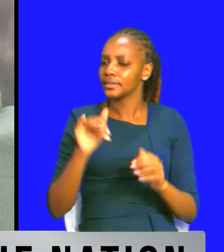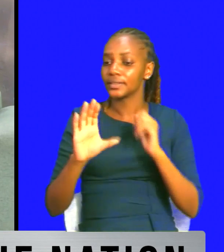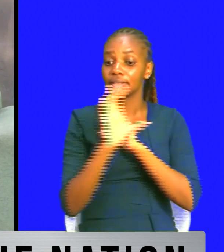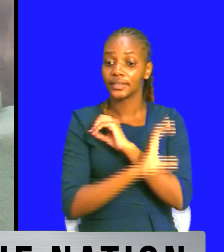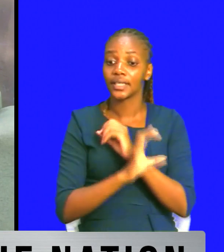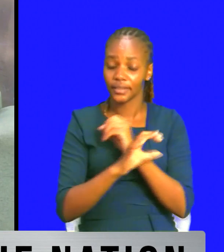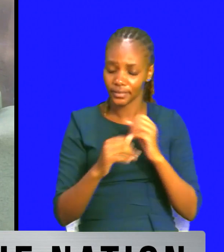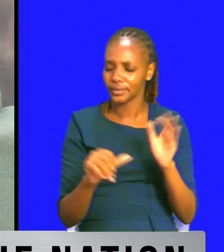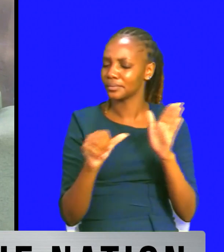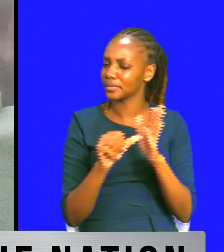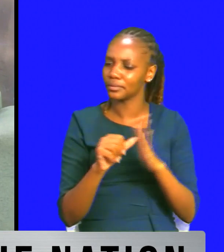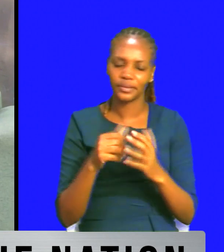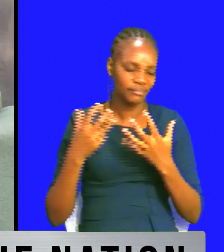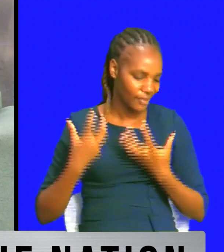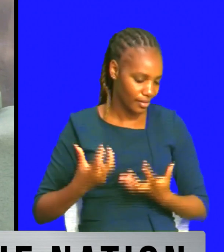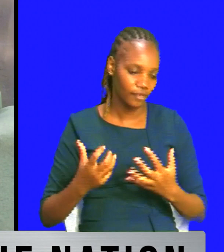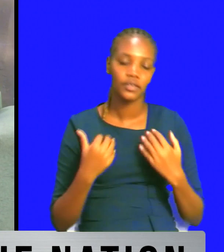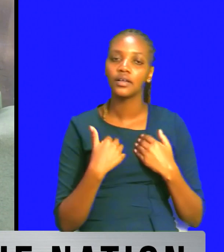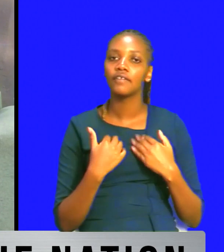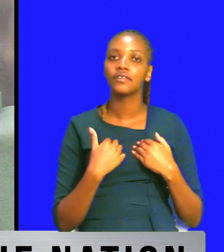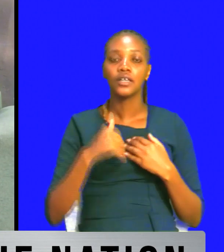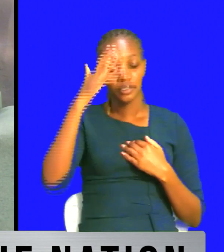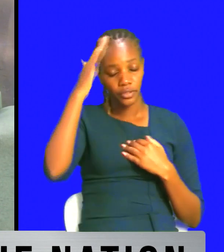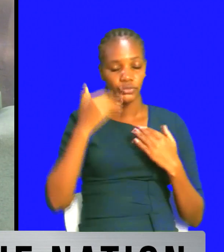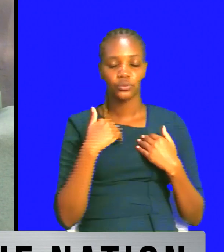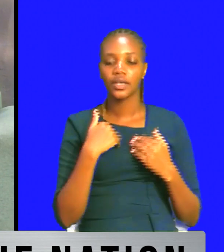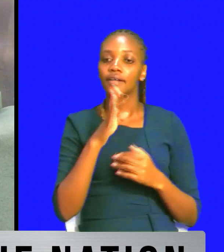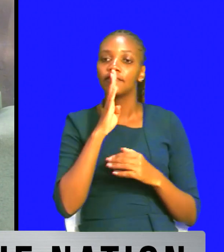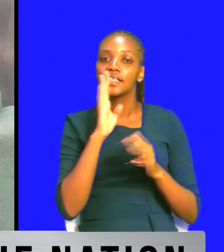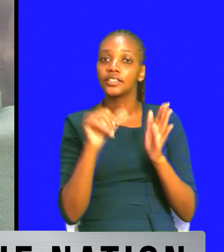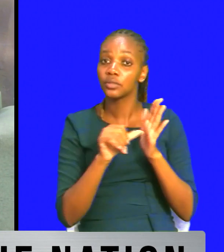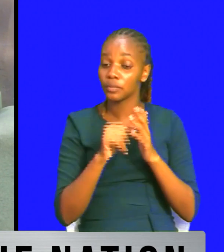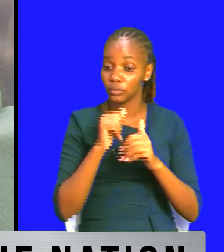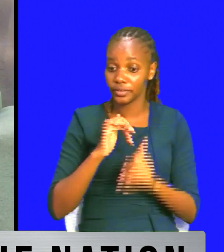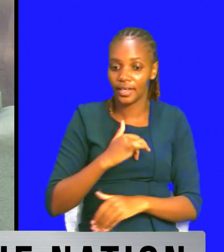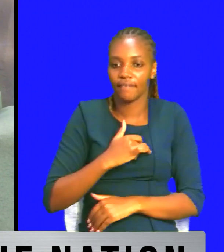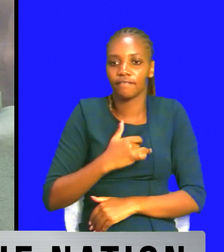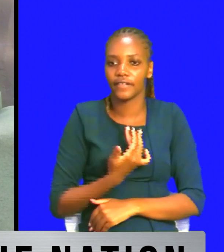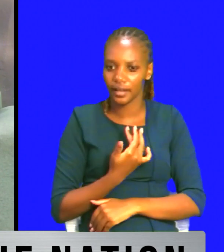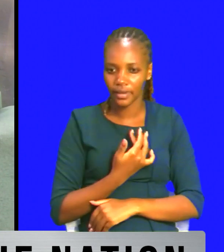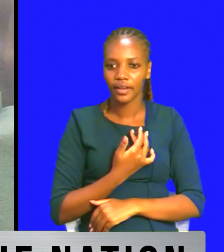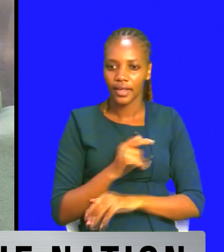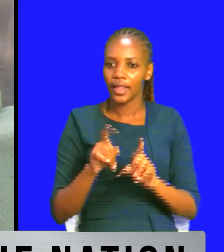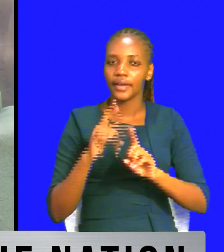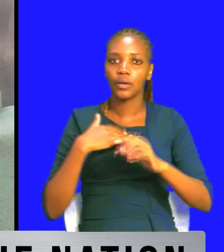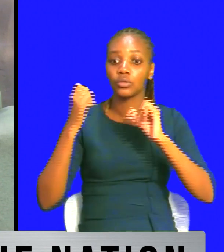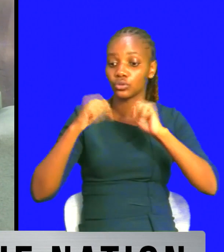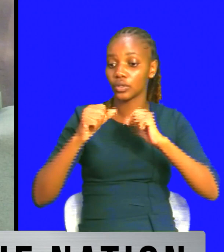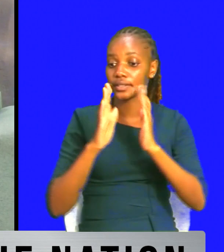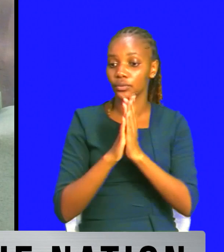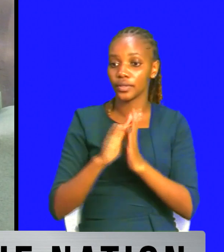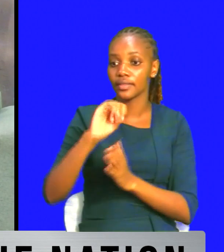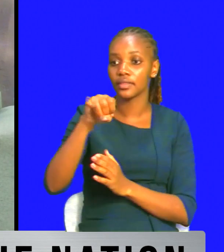facing problems because we are having a debt problem that I think, and I really agree with